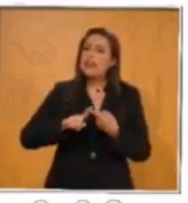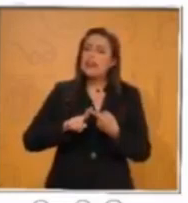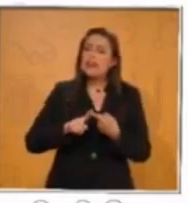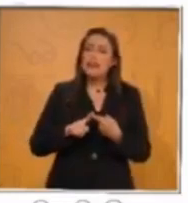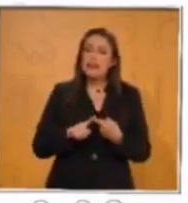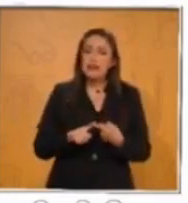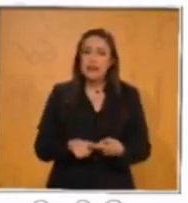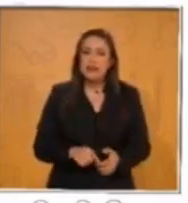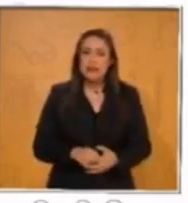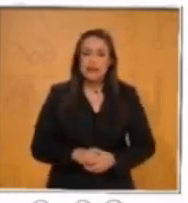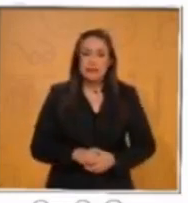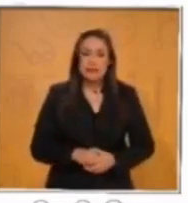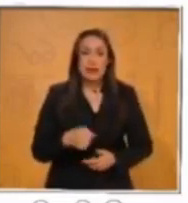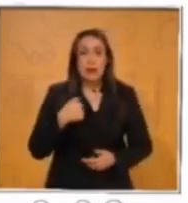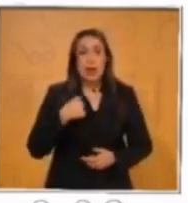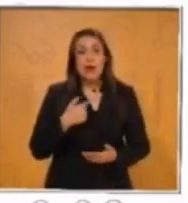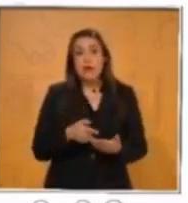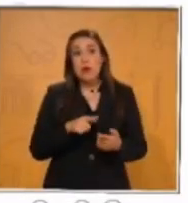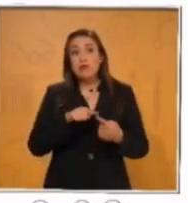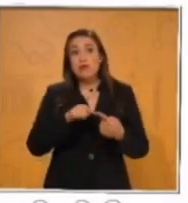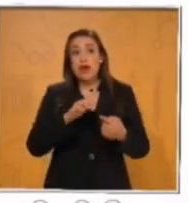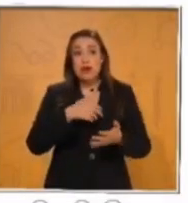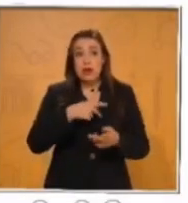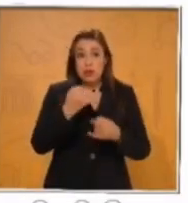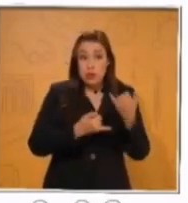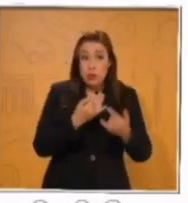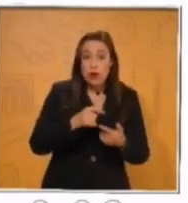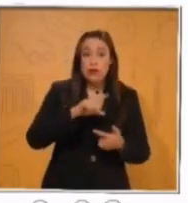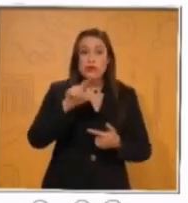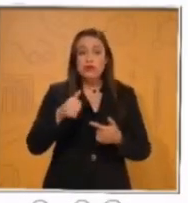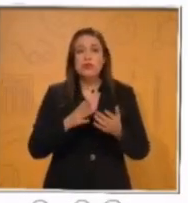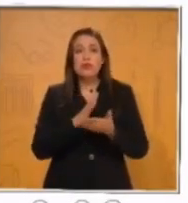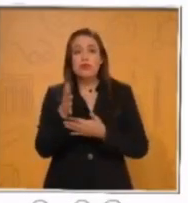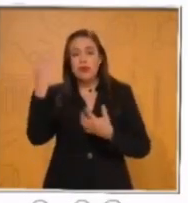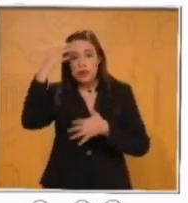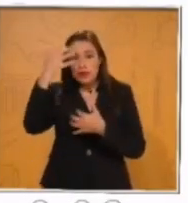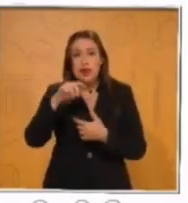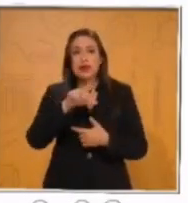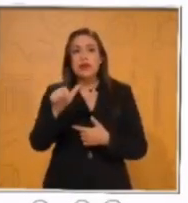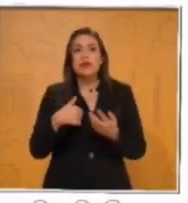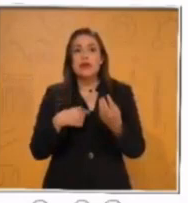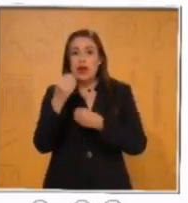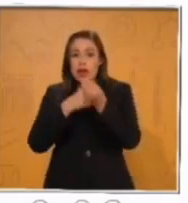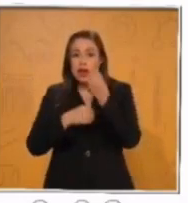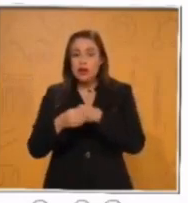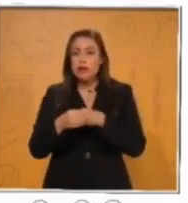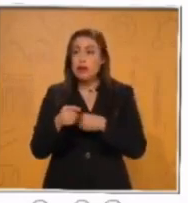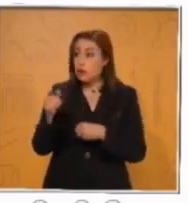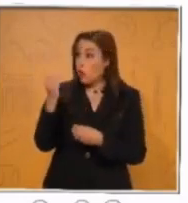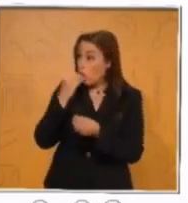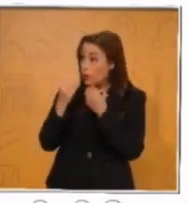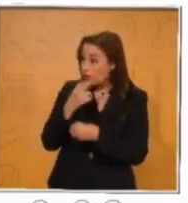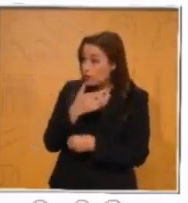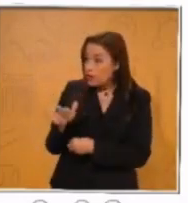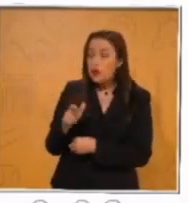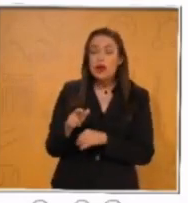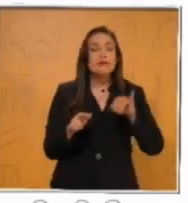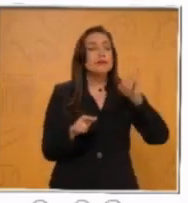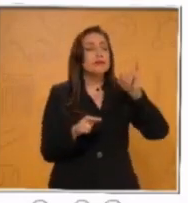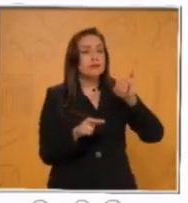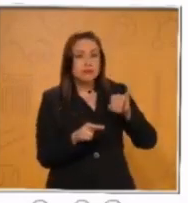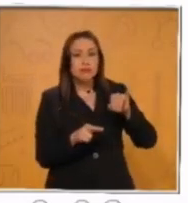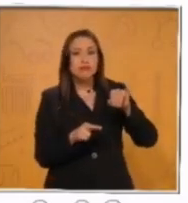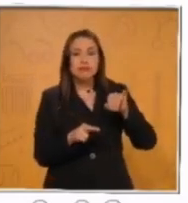Well, I went home and took a shower and then went out. Did you eat in a restaurant? Yes, my friend Jackie and I ate